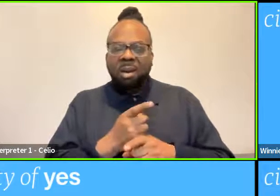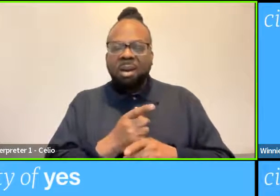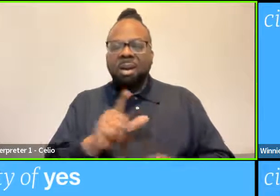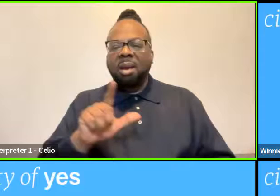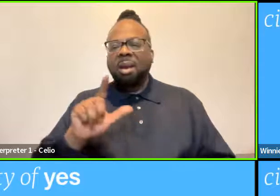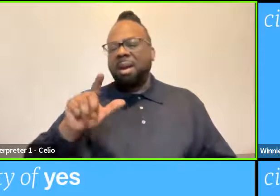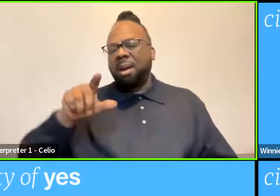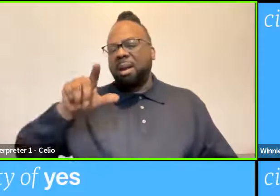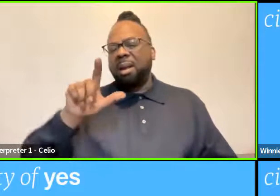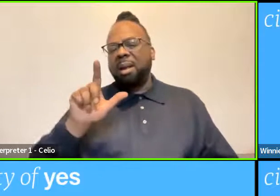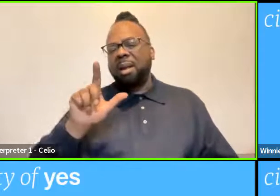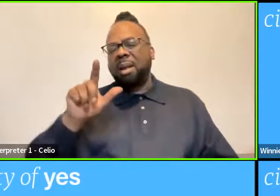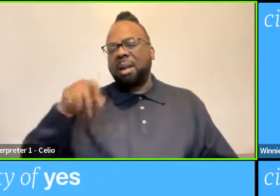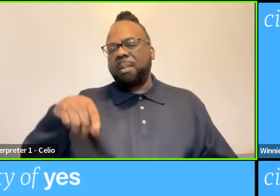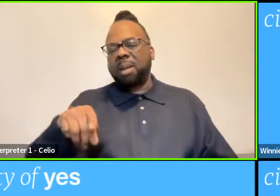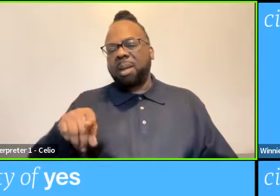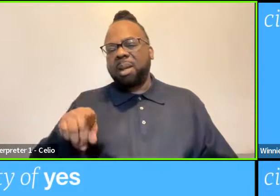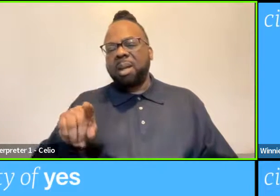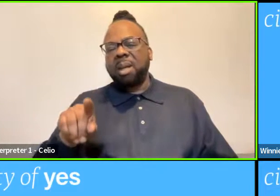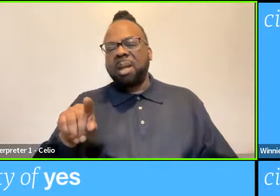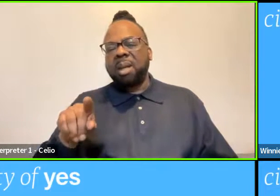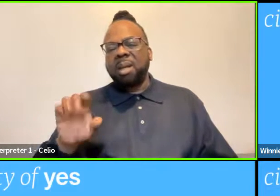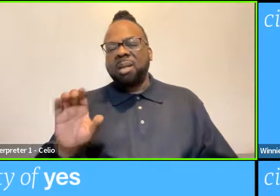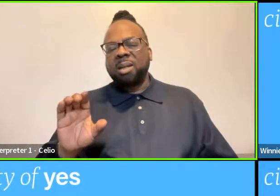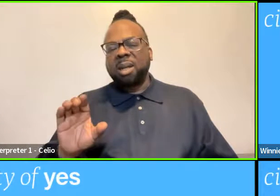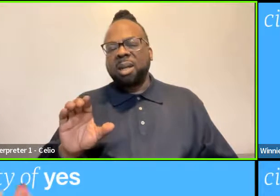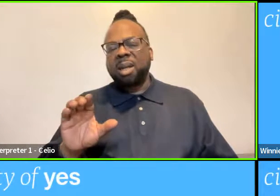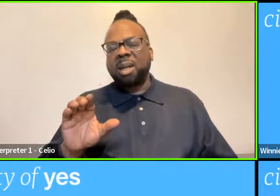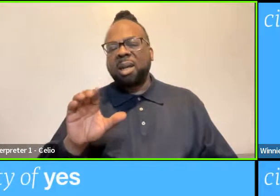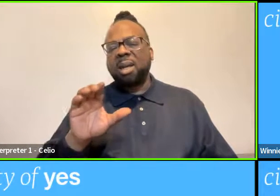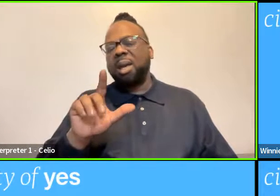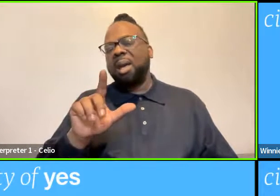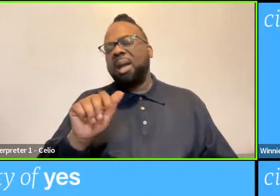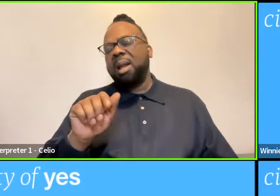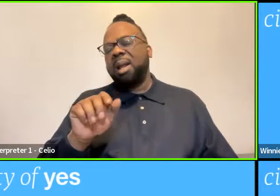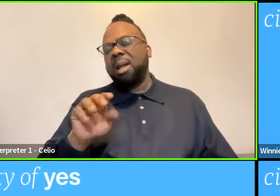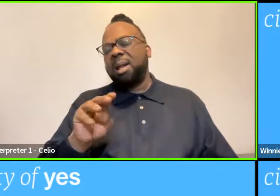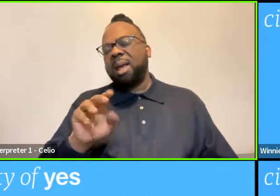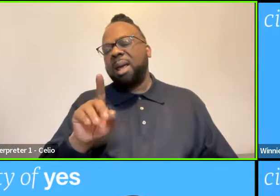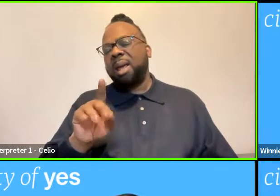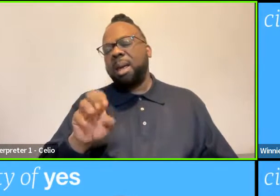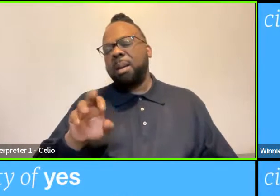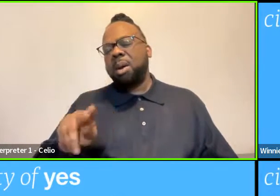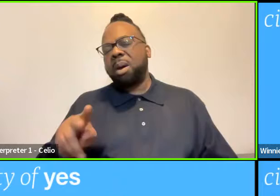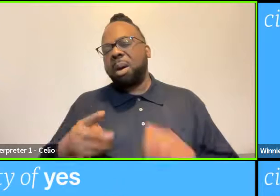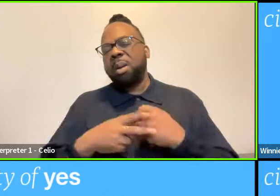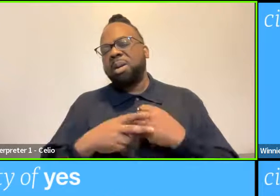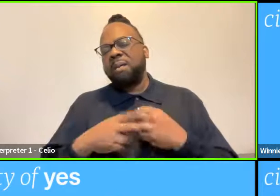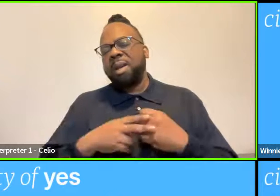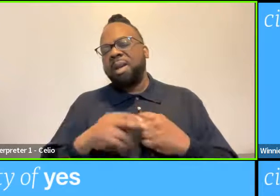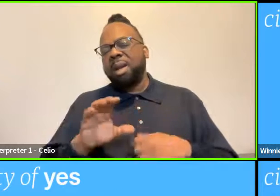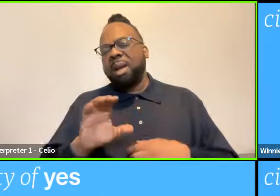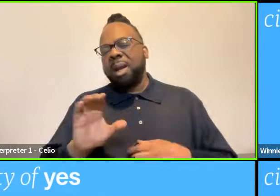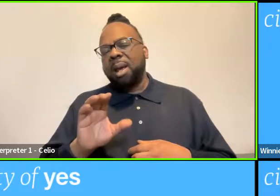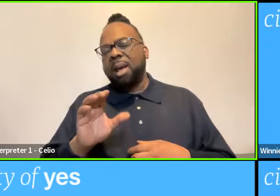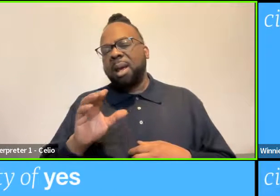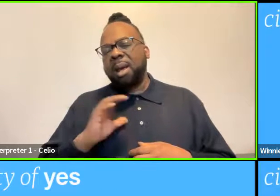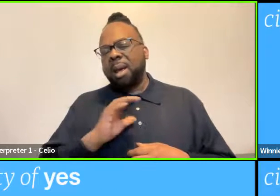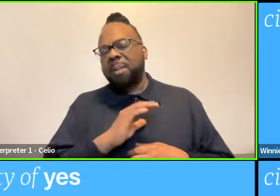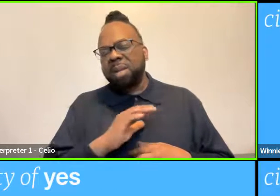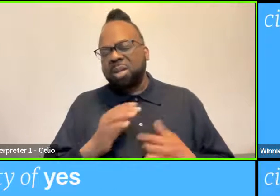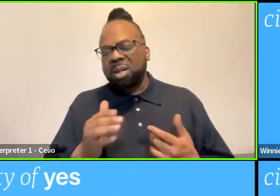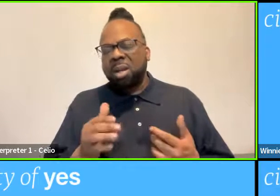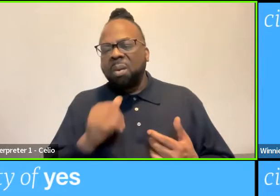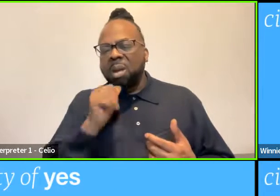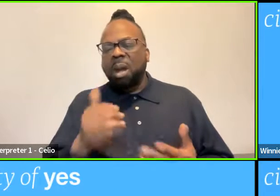LPC, Landmark Preservation Commission, and their procedures, that's outlined in local law and it's not in the zoning. So we're not